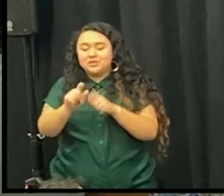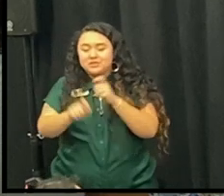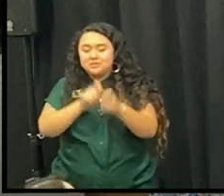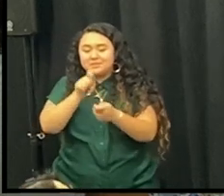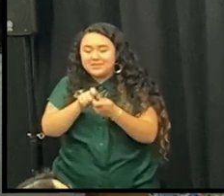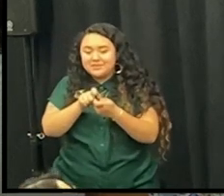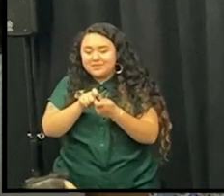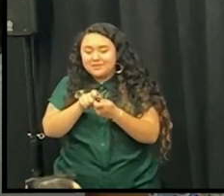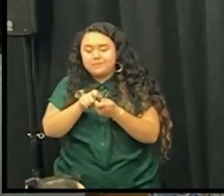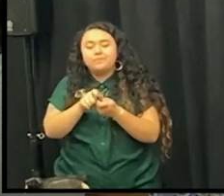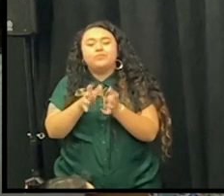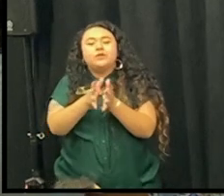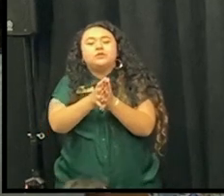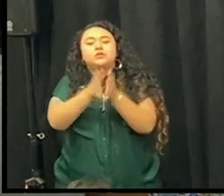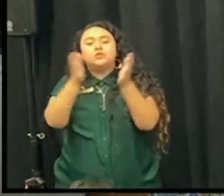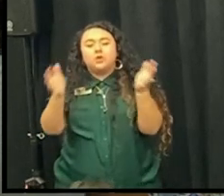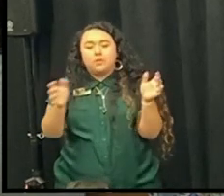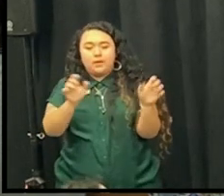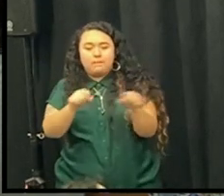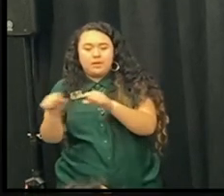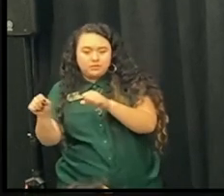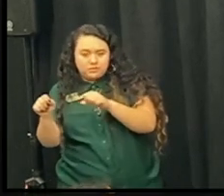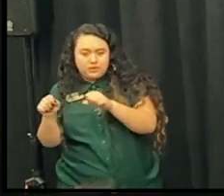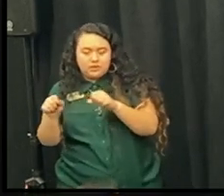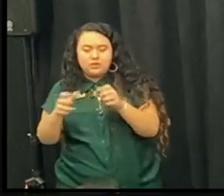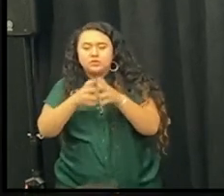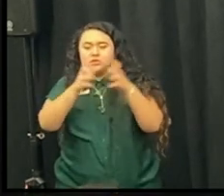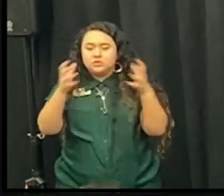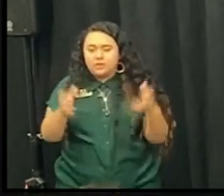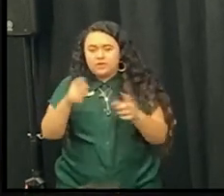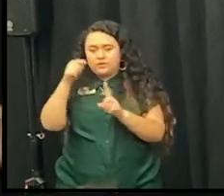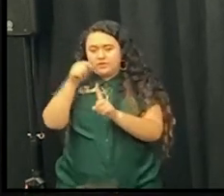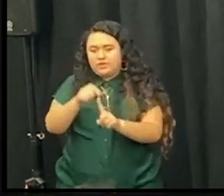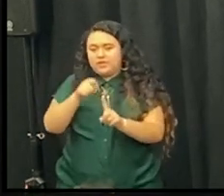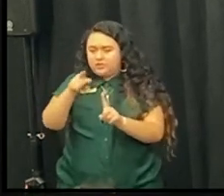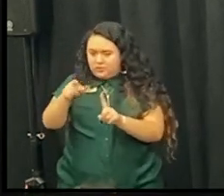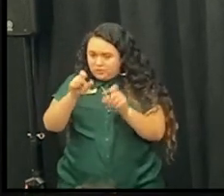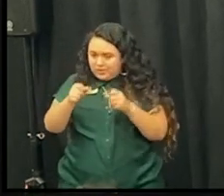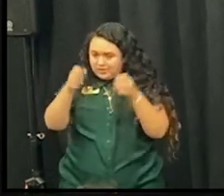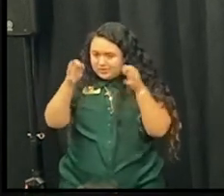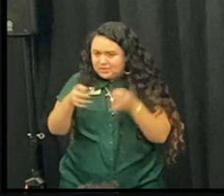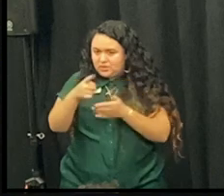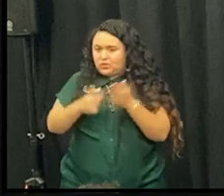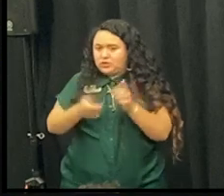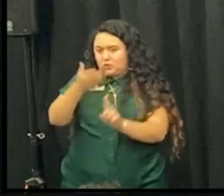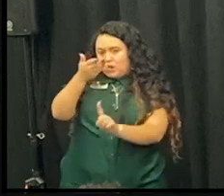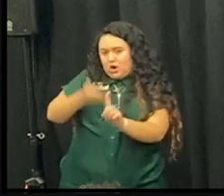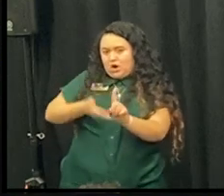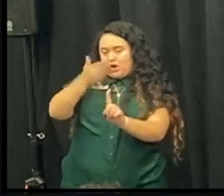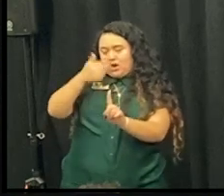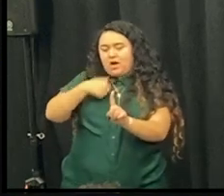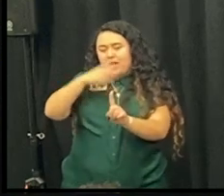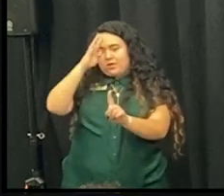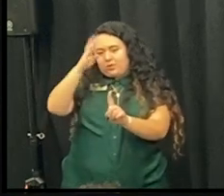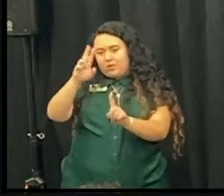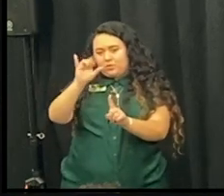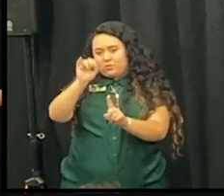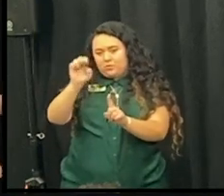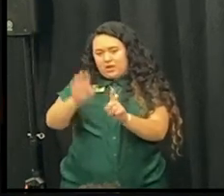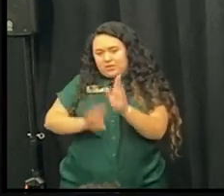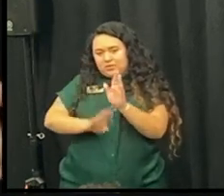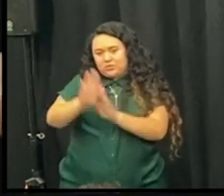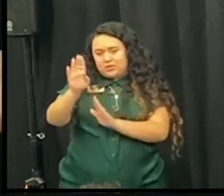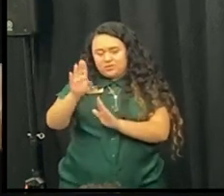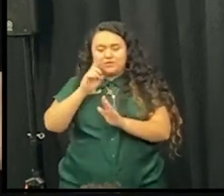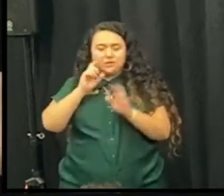specifically, there are so many possibilities, and so much of it is you get to decide what you are. I created the Rise Directory of an